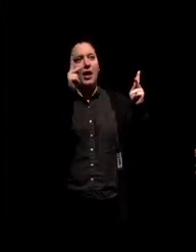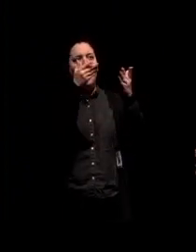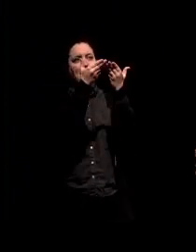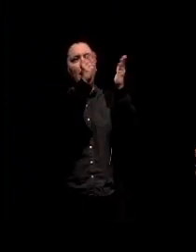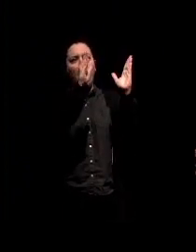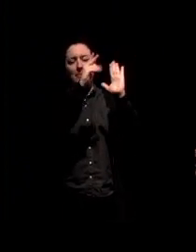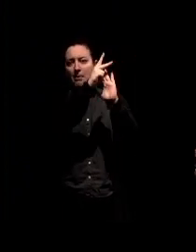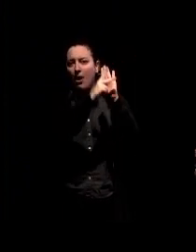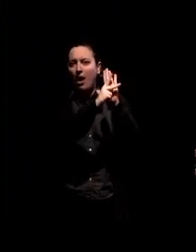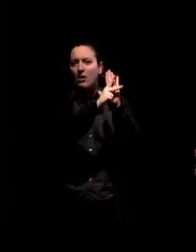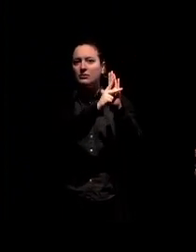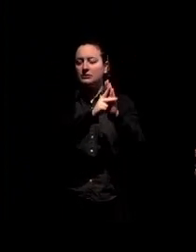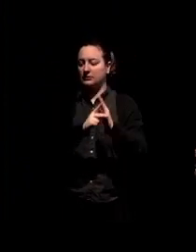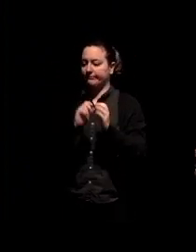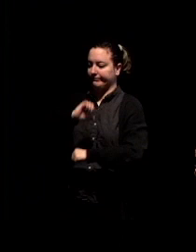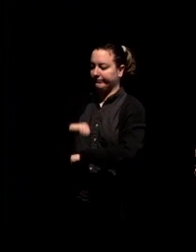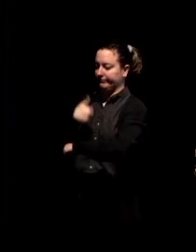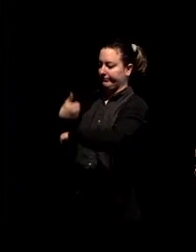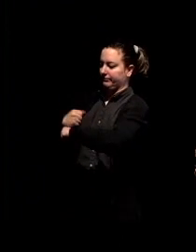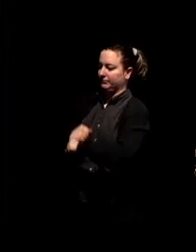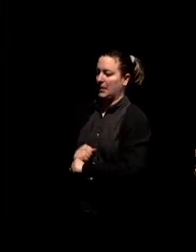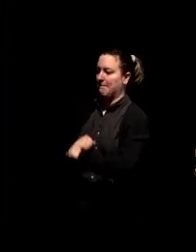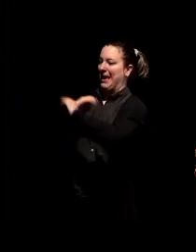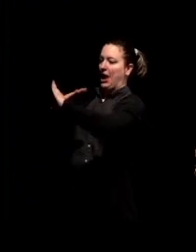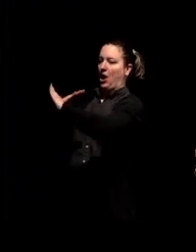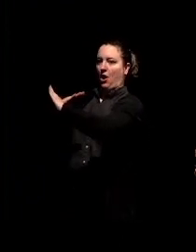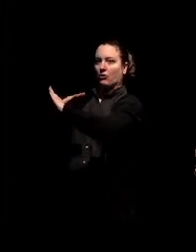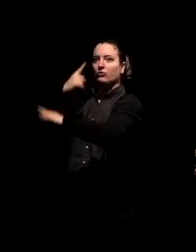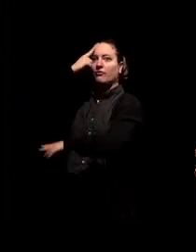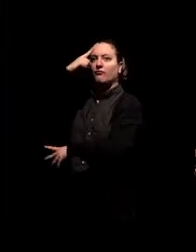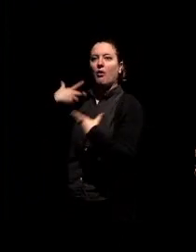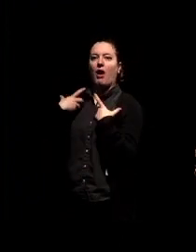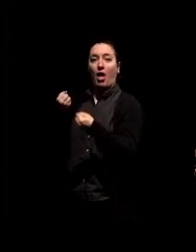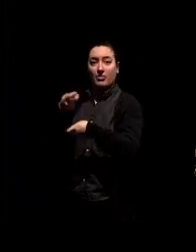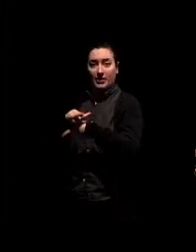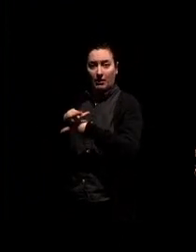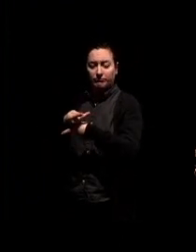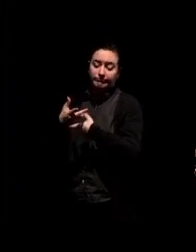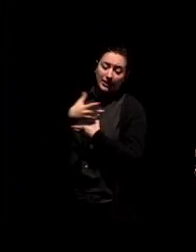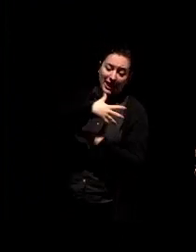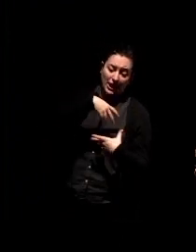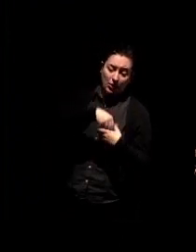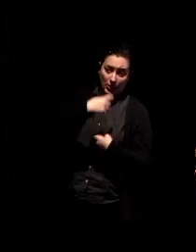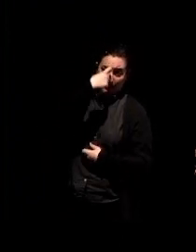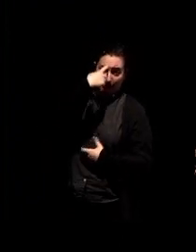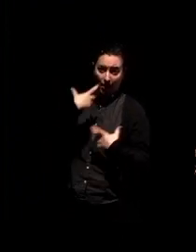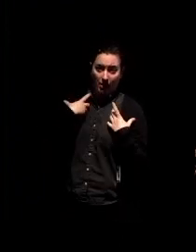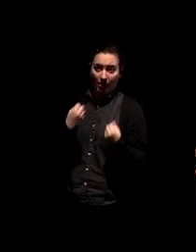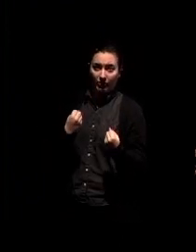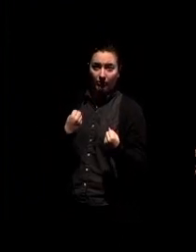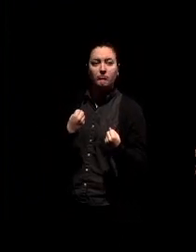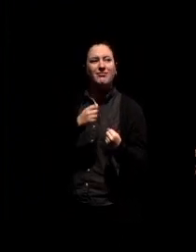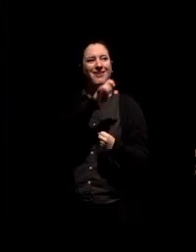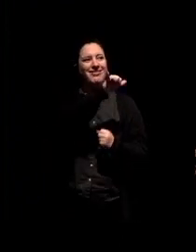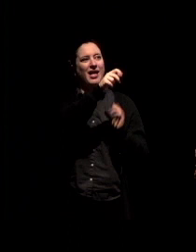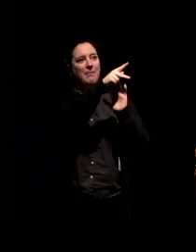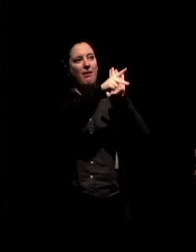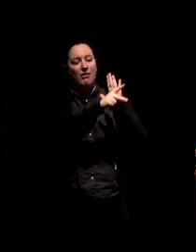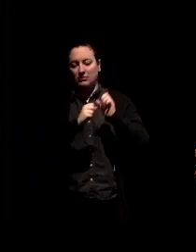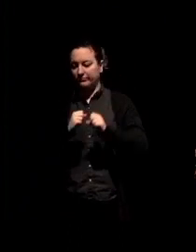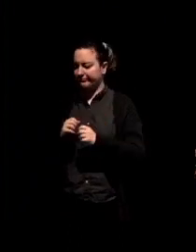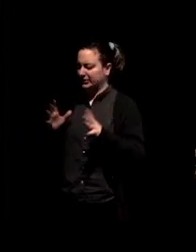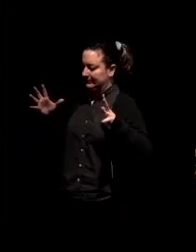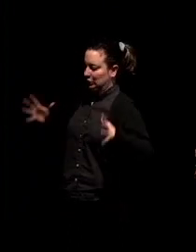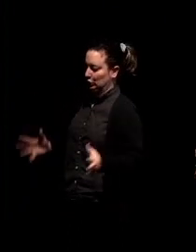care, including mental health care, and even facilitate anxiety and depression for minoritized